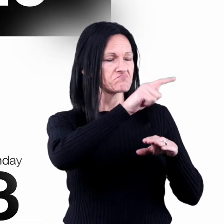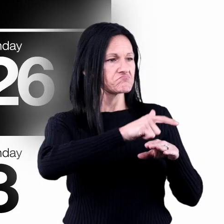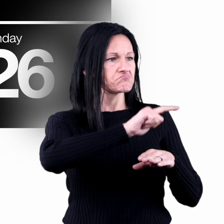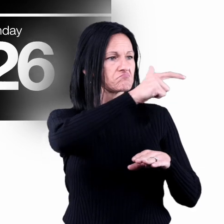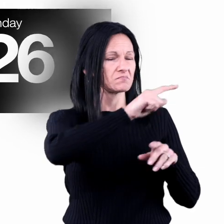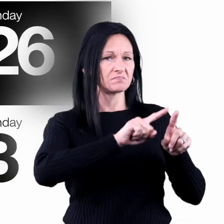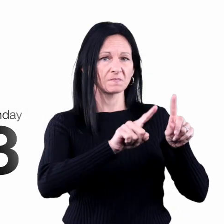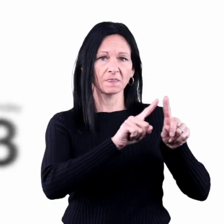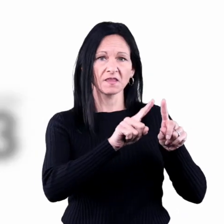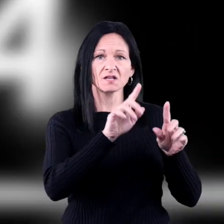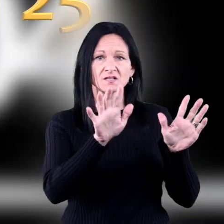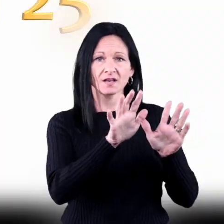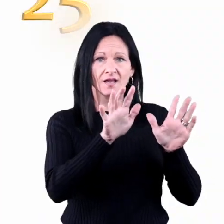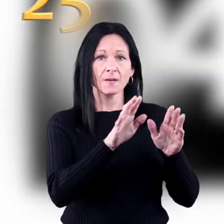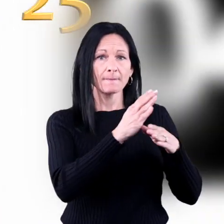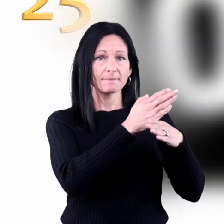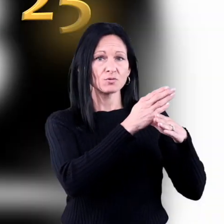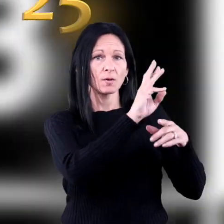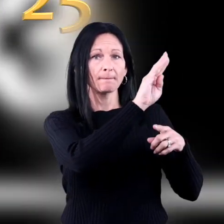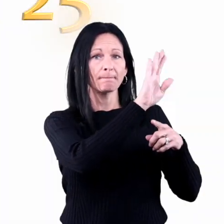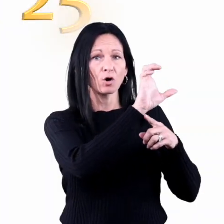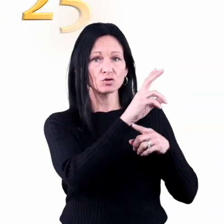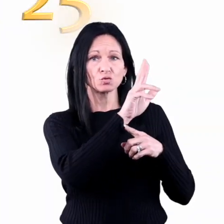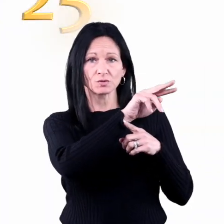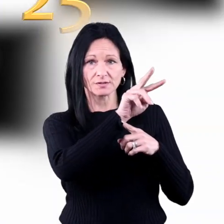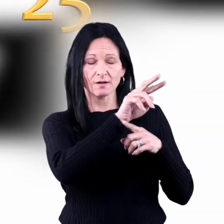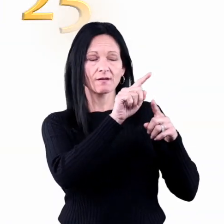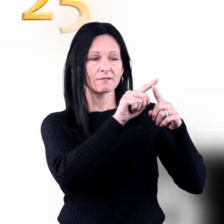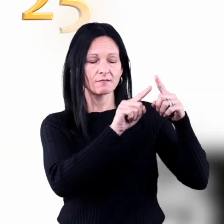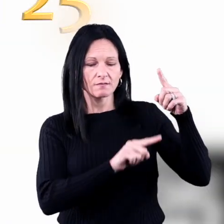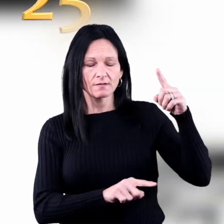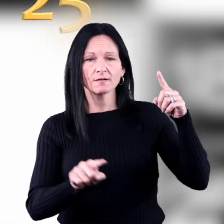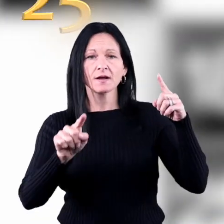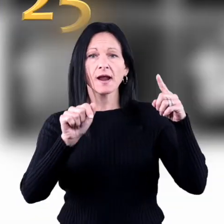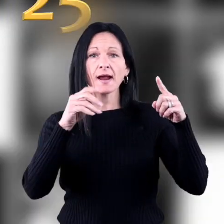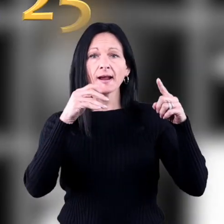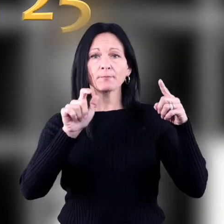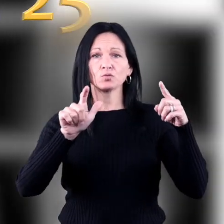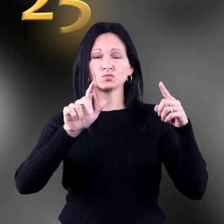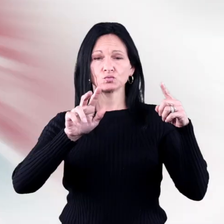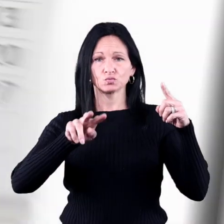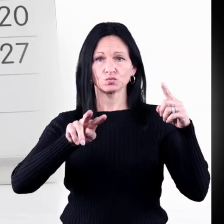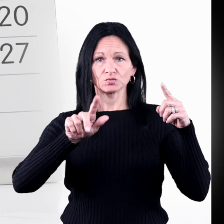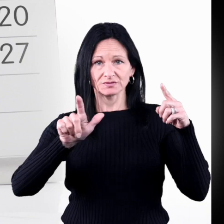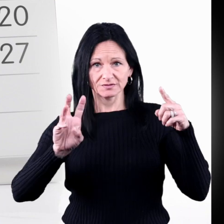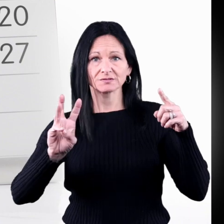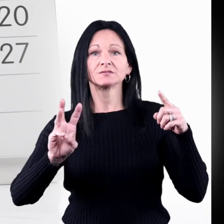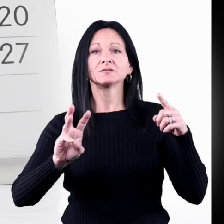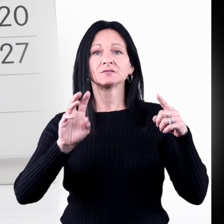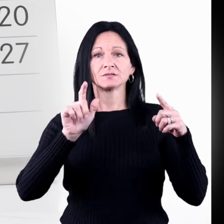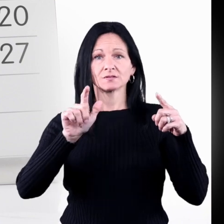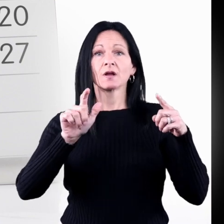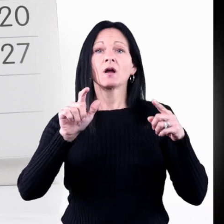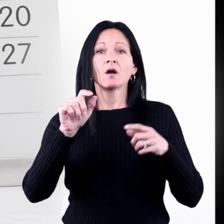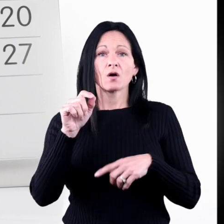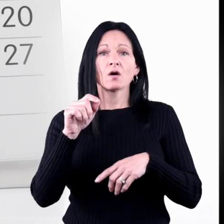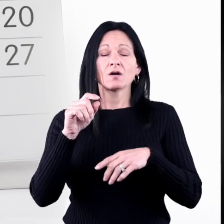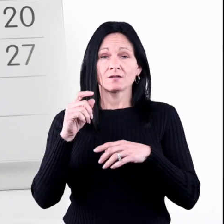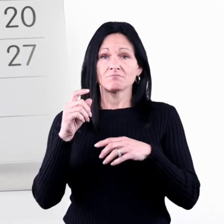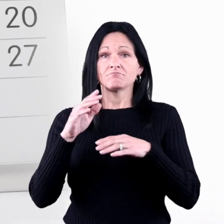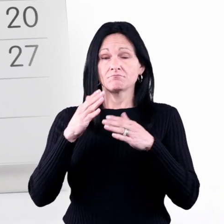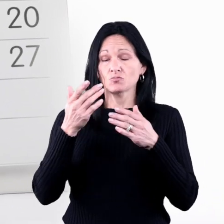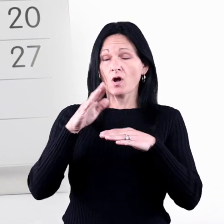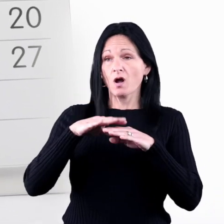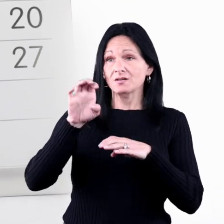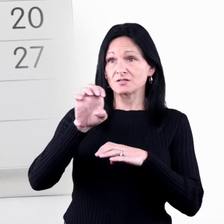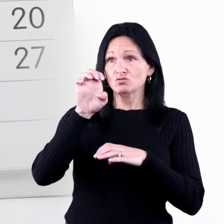be on any Sunday, somewhere between March 22nd and April 25th. Easter of 2019 will be